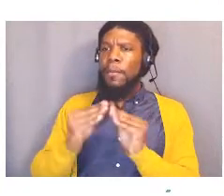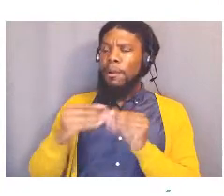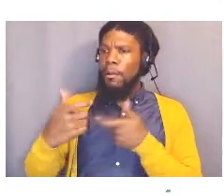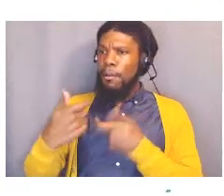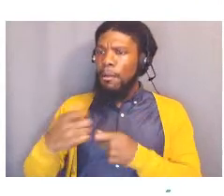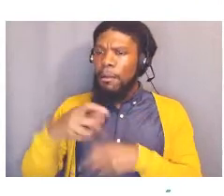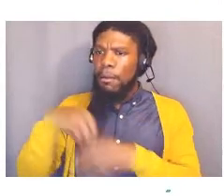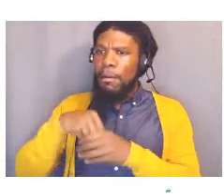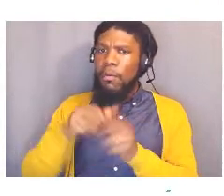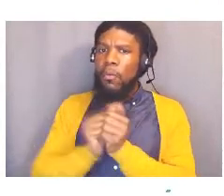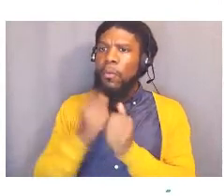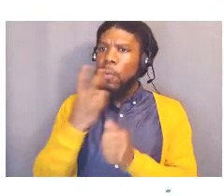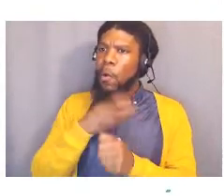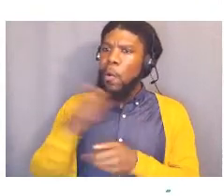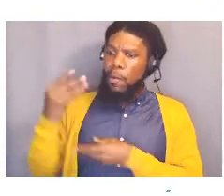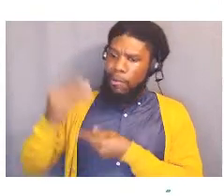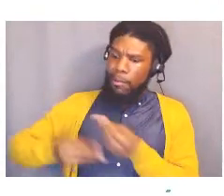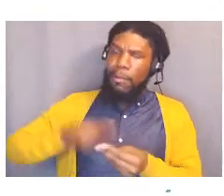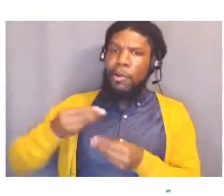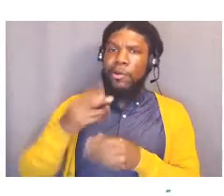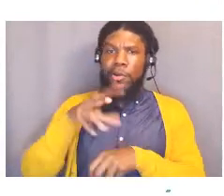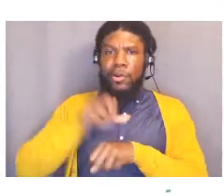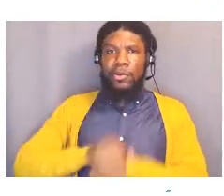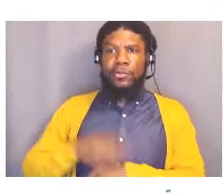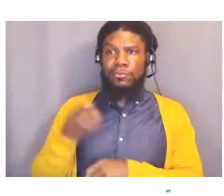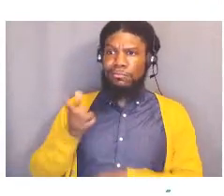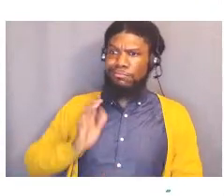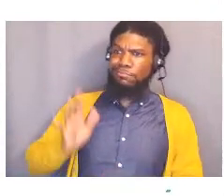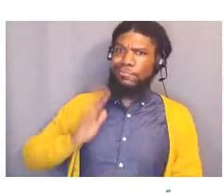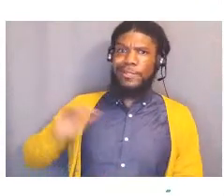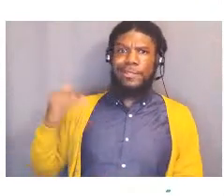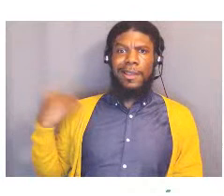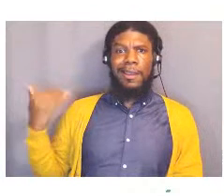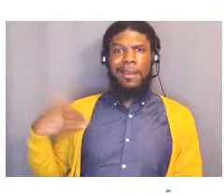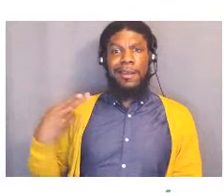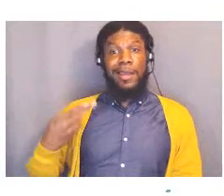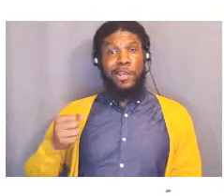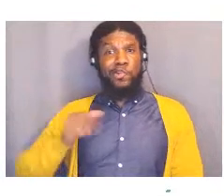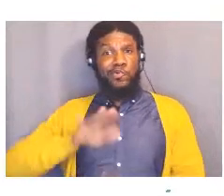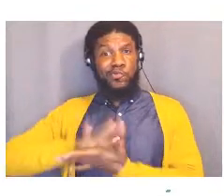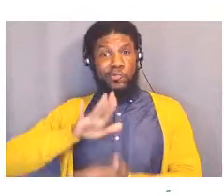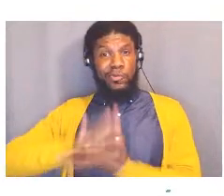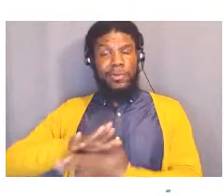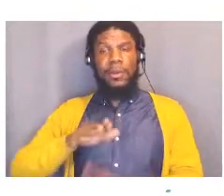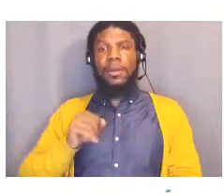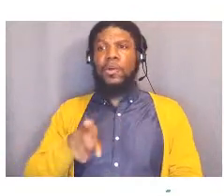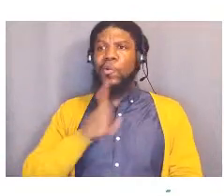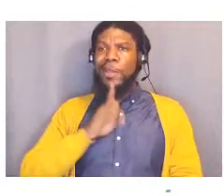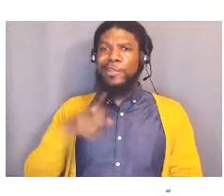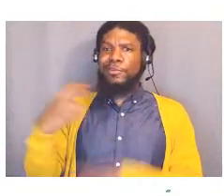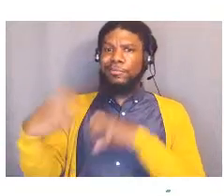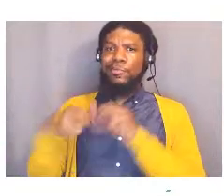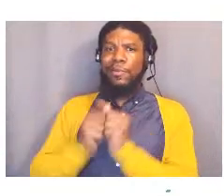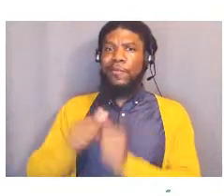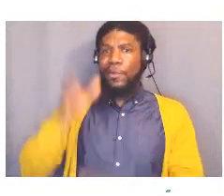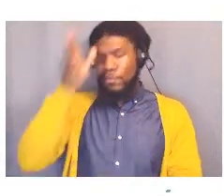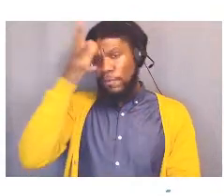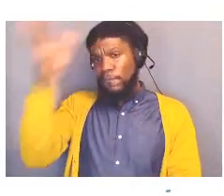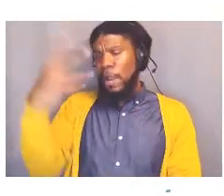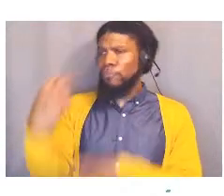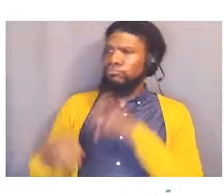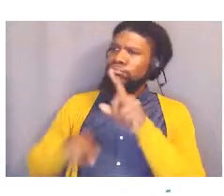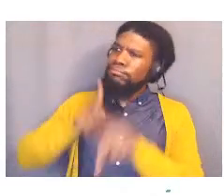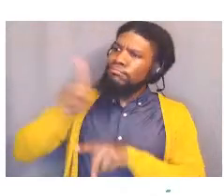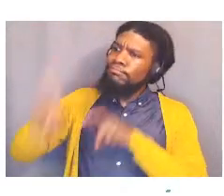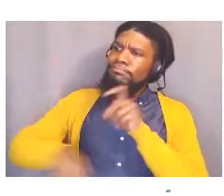tradition when she was a young high school student, when she realized after interviewing her own grandfather that the folklore and the family tales